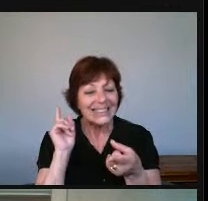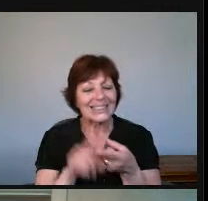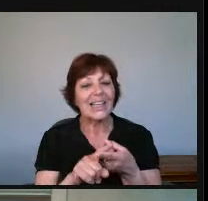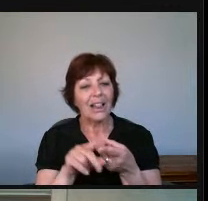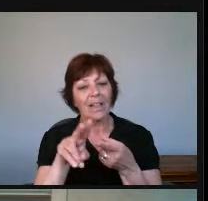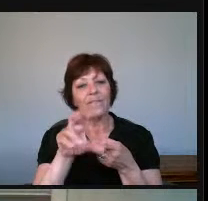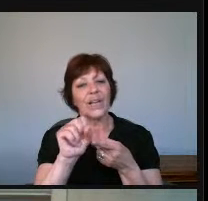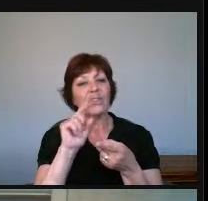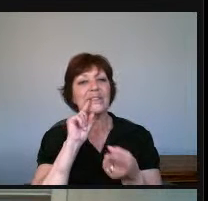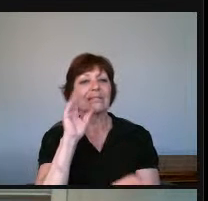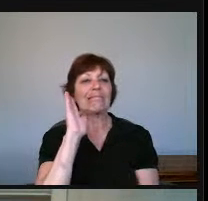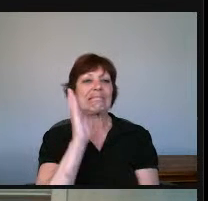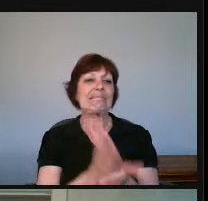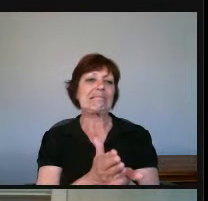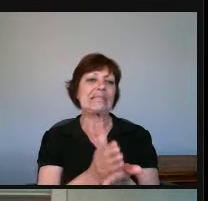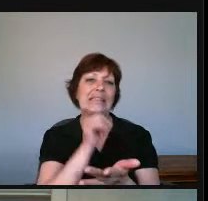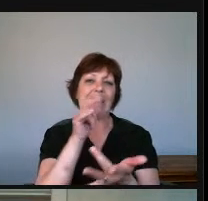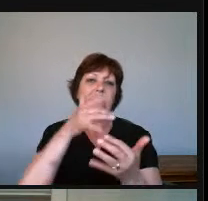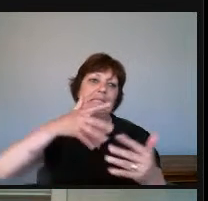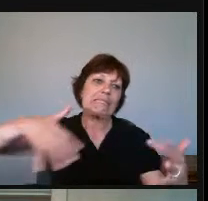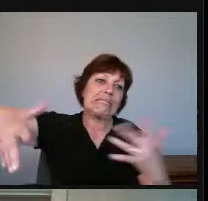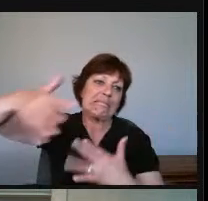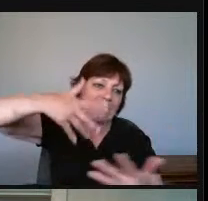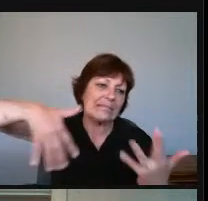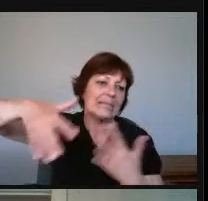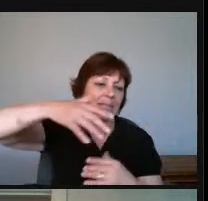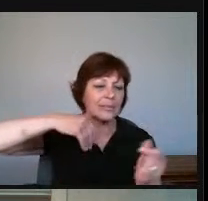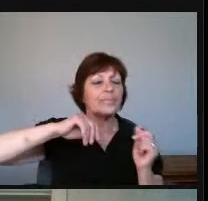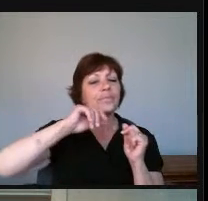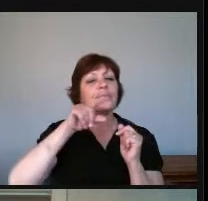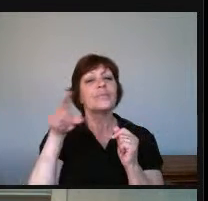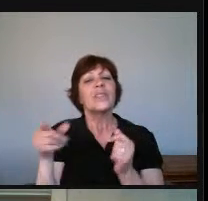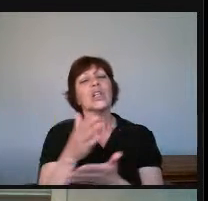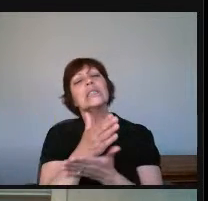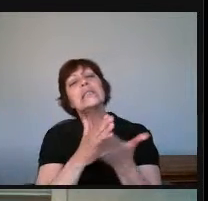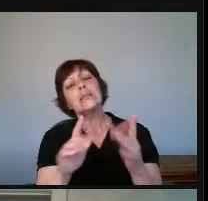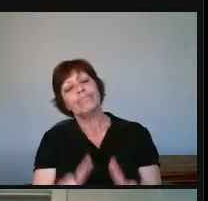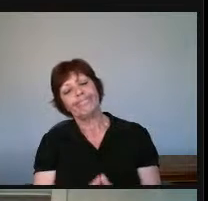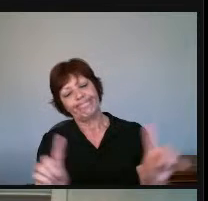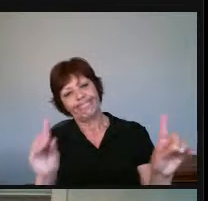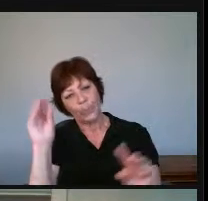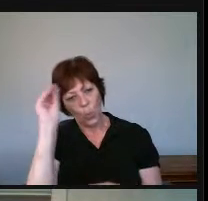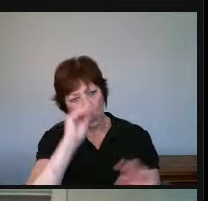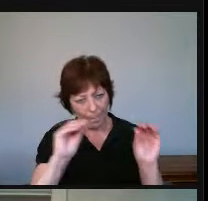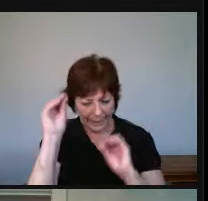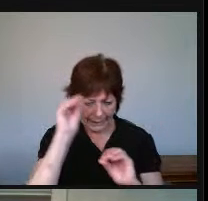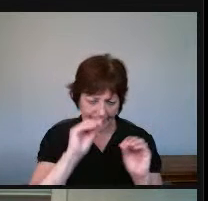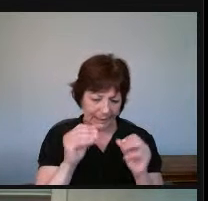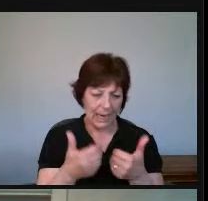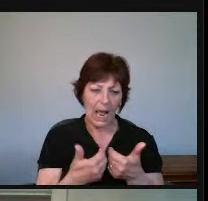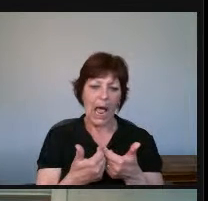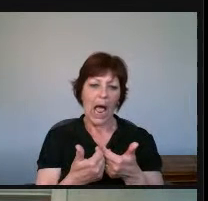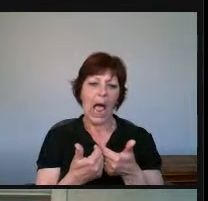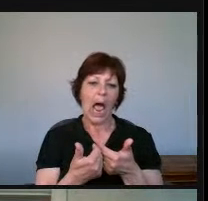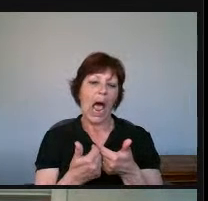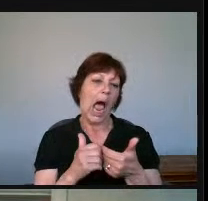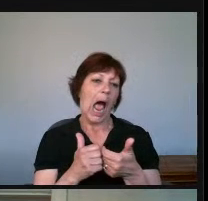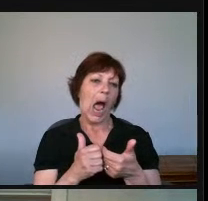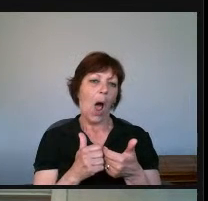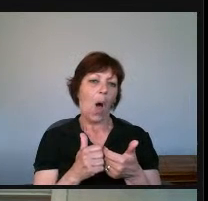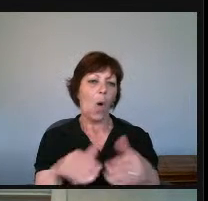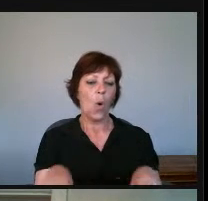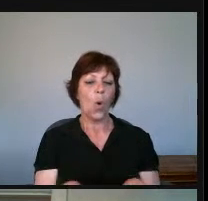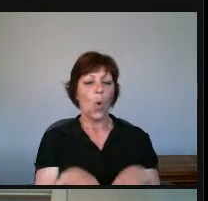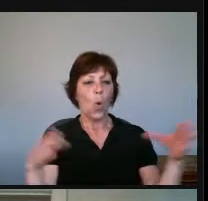virus not circulating in the population. There's some split opinion about how open you can be in a